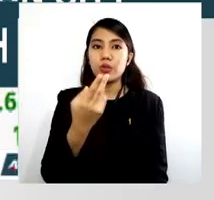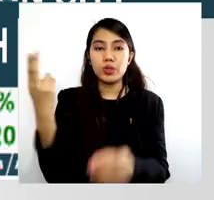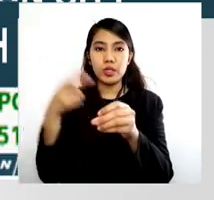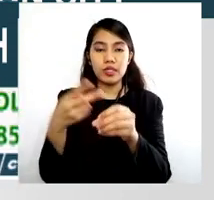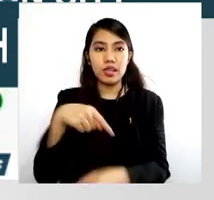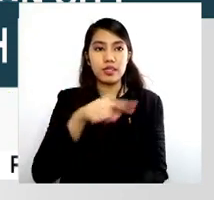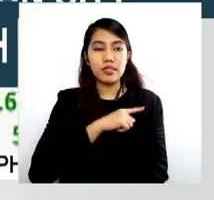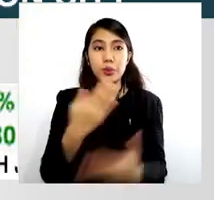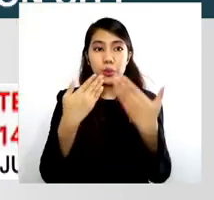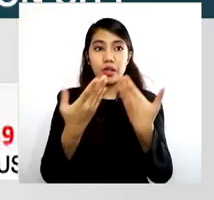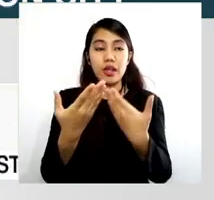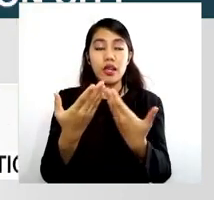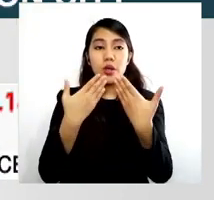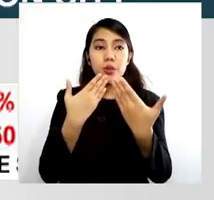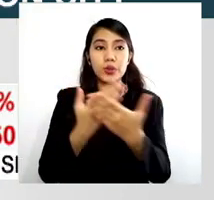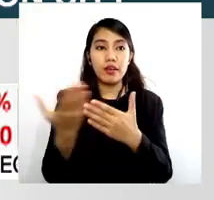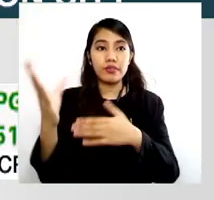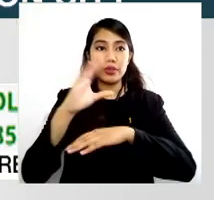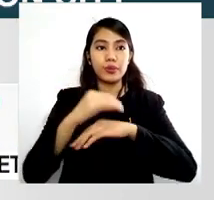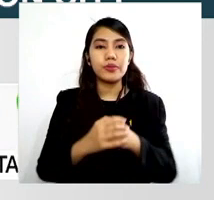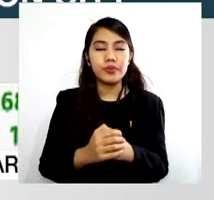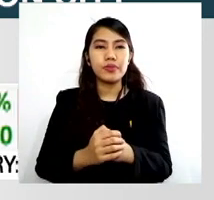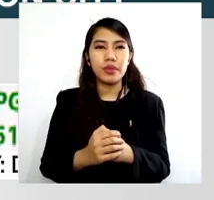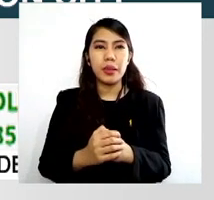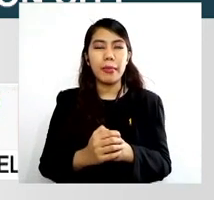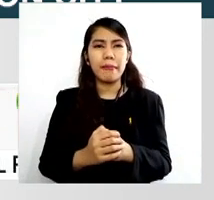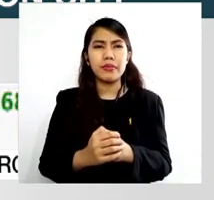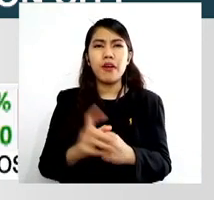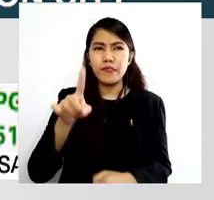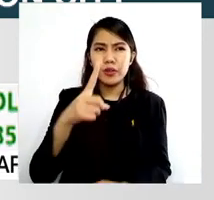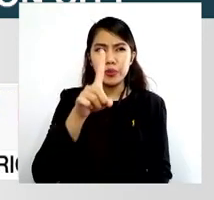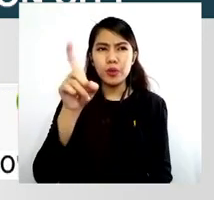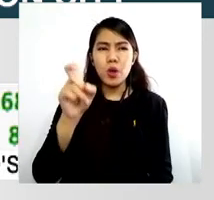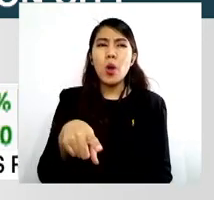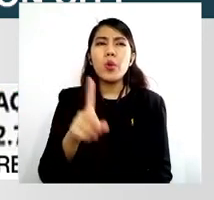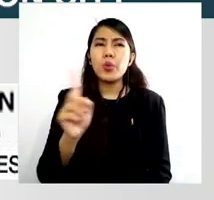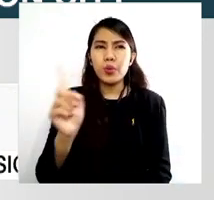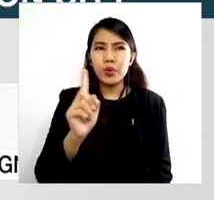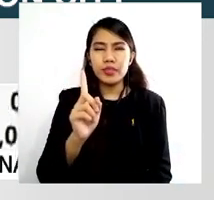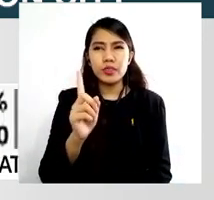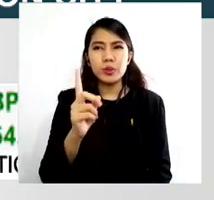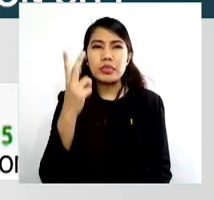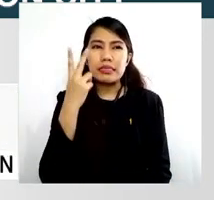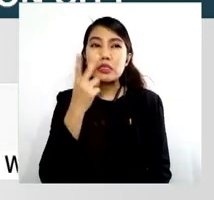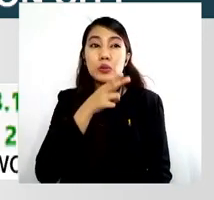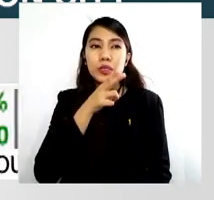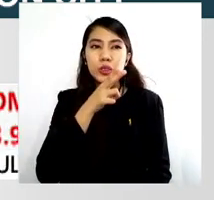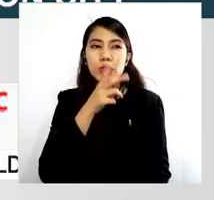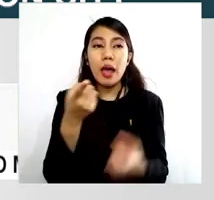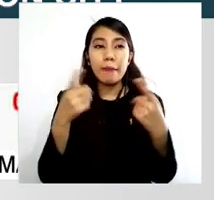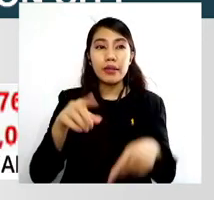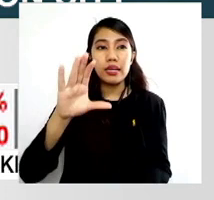and good afternoon to our viewers. All right, first off, what loose ends are you seeing in the Zara, Alvarez, and Randall Echanis cases that warrant a